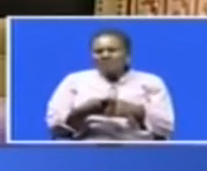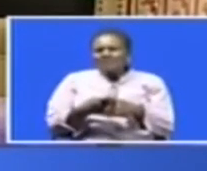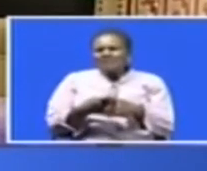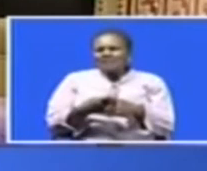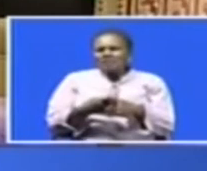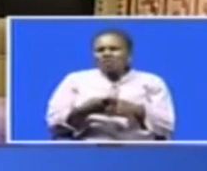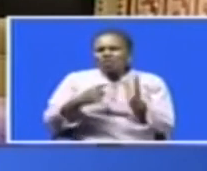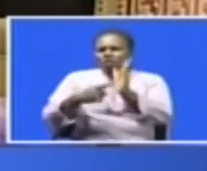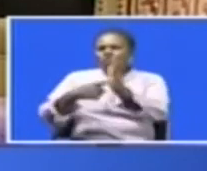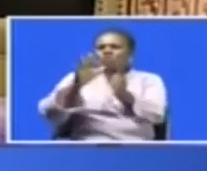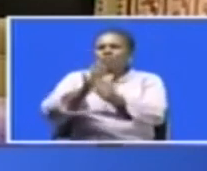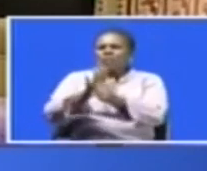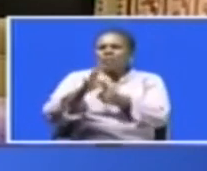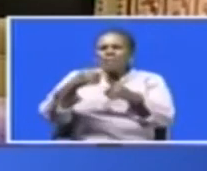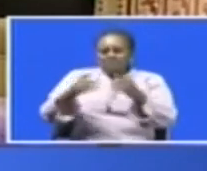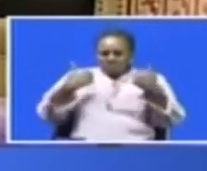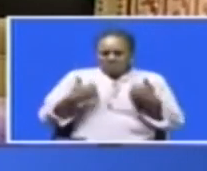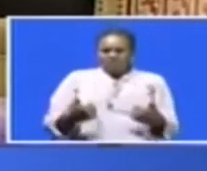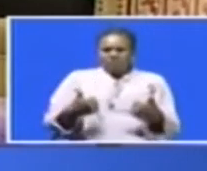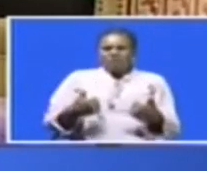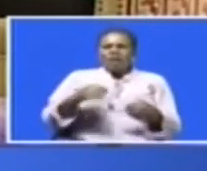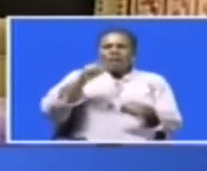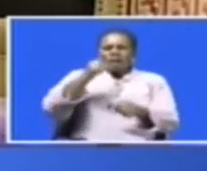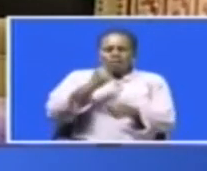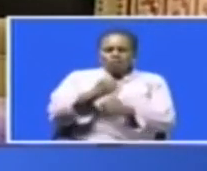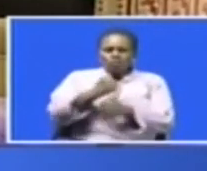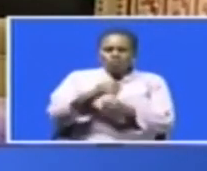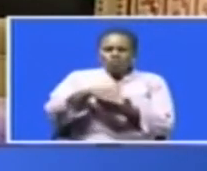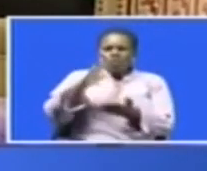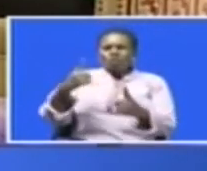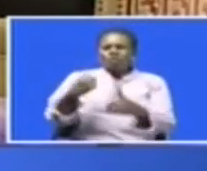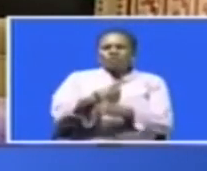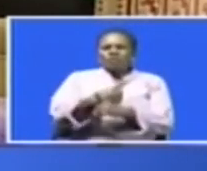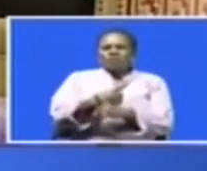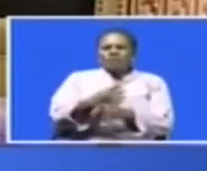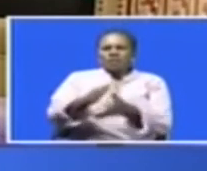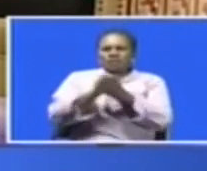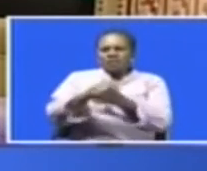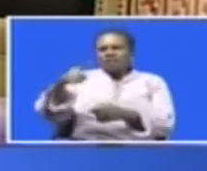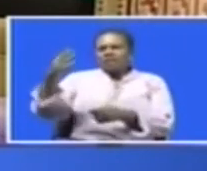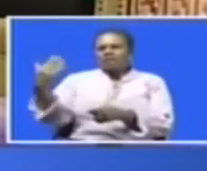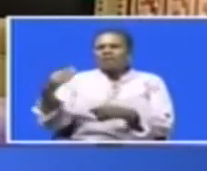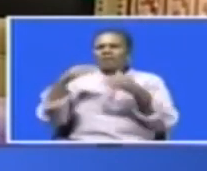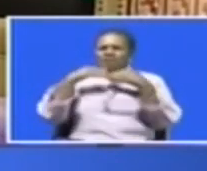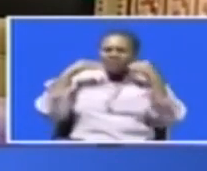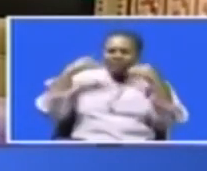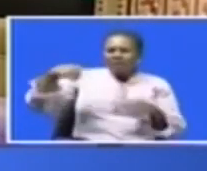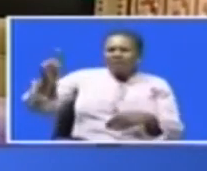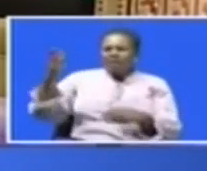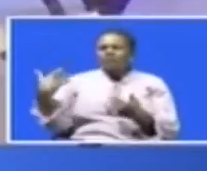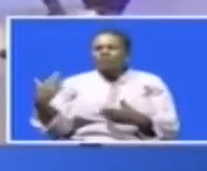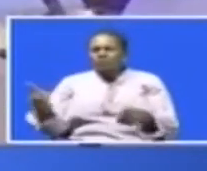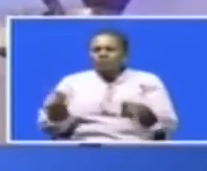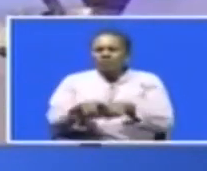lot of shows. But me personally, I do a lot of networking. So I just shake the right hands, I smile at the right people. And